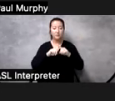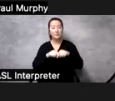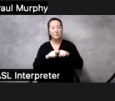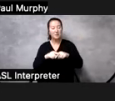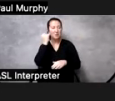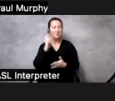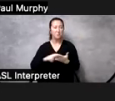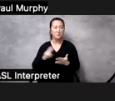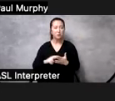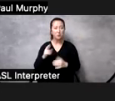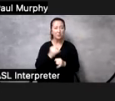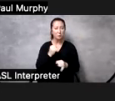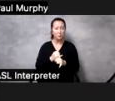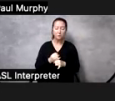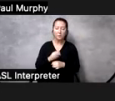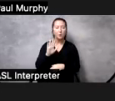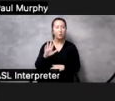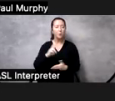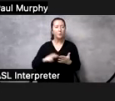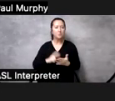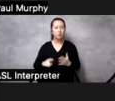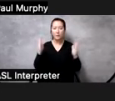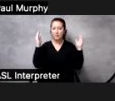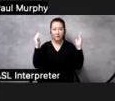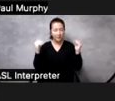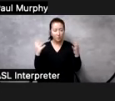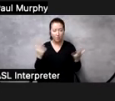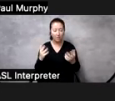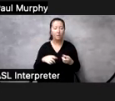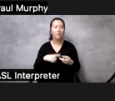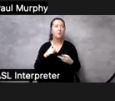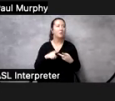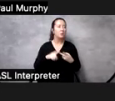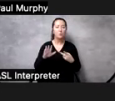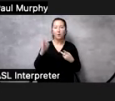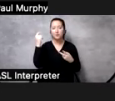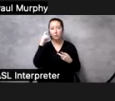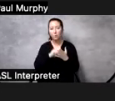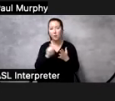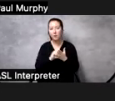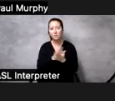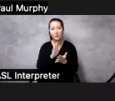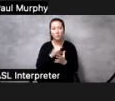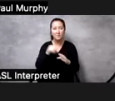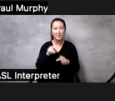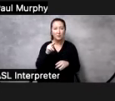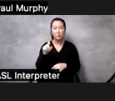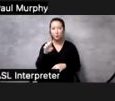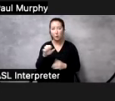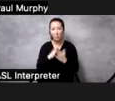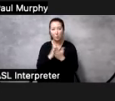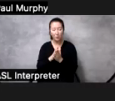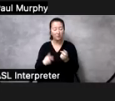research institution, what are your research expectations? What are your expectations for writing papers or notebooks? If you're at a